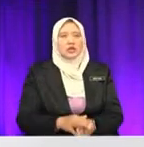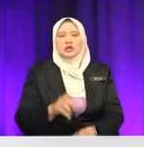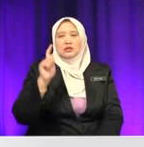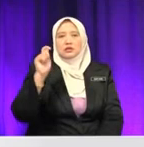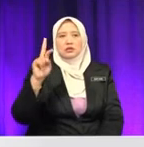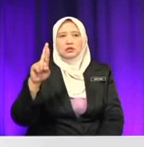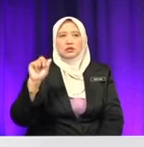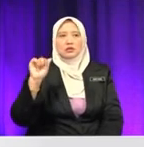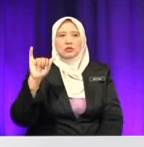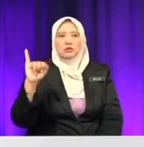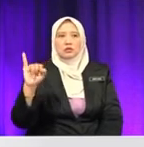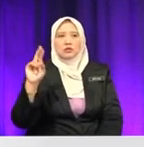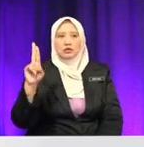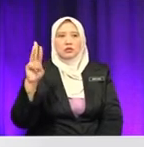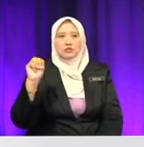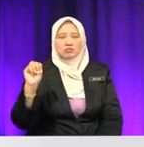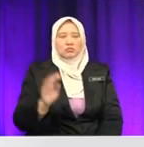trauma. What say you, Faisal?